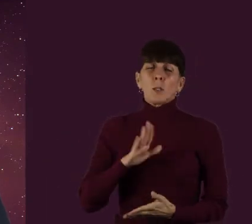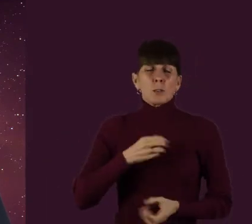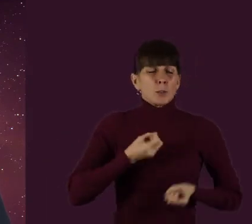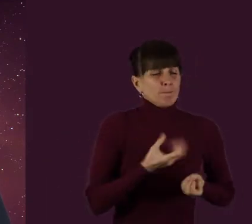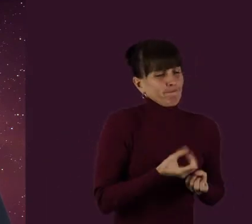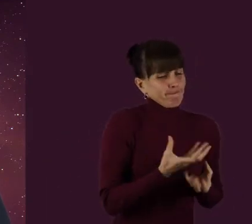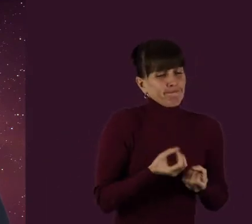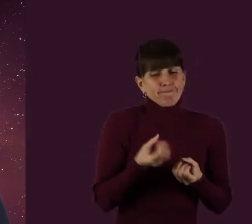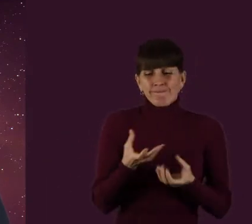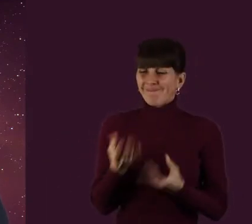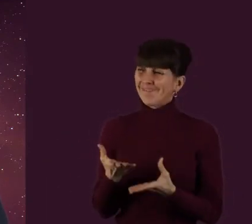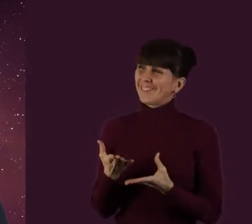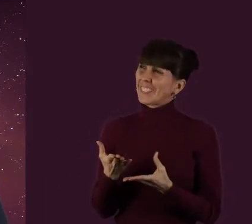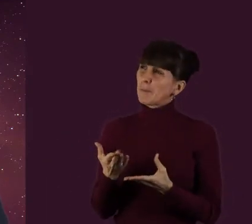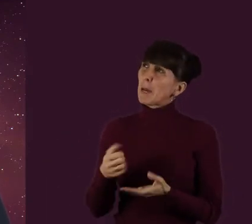was like when we met with you.